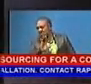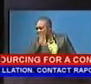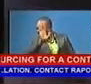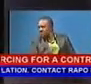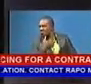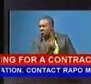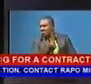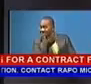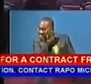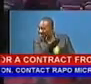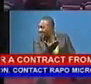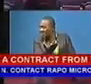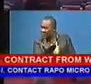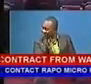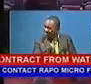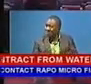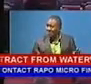witness.